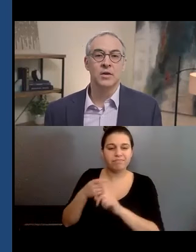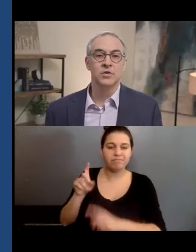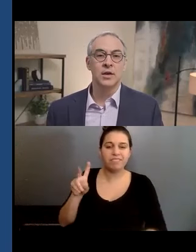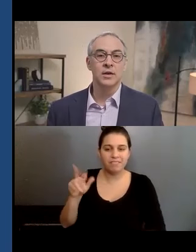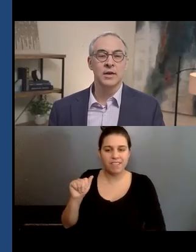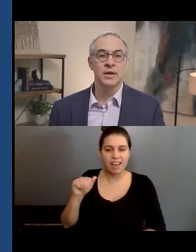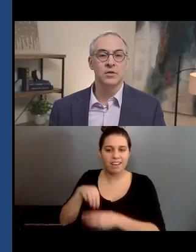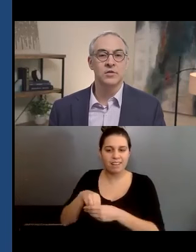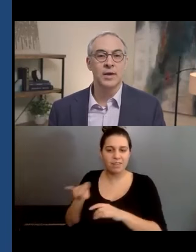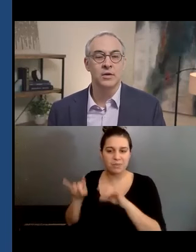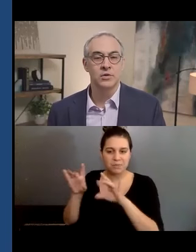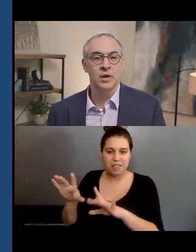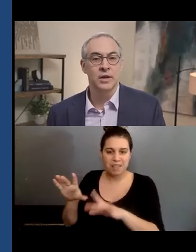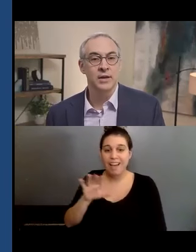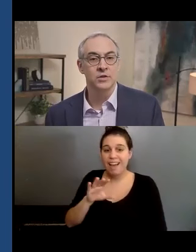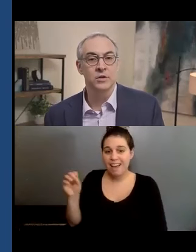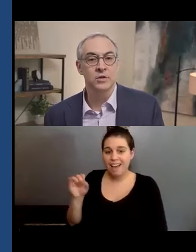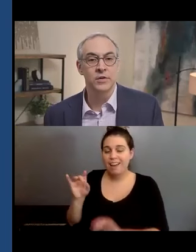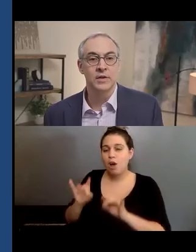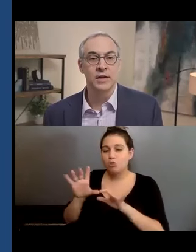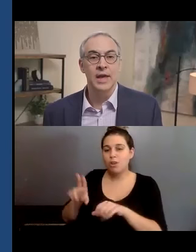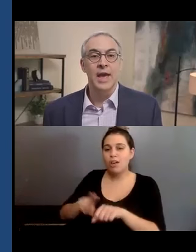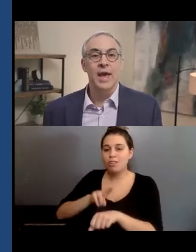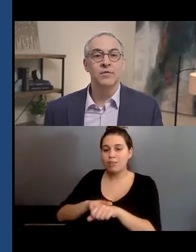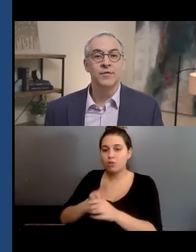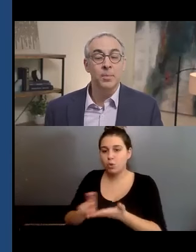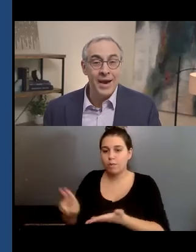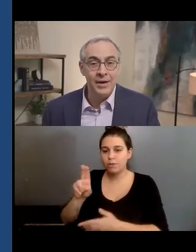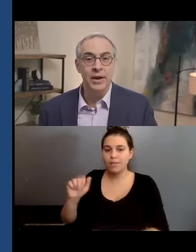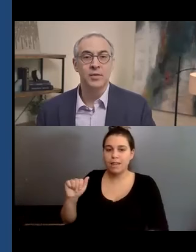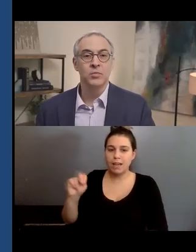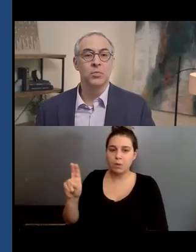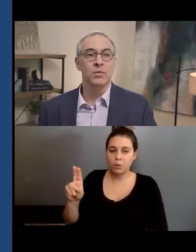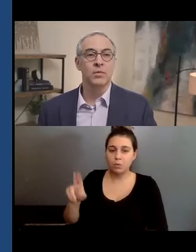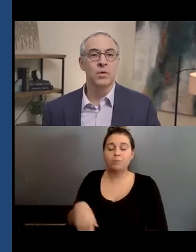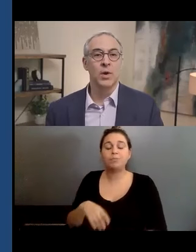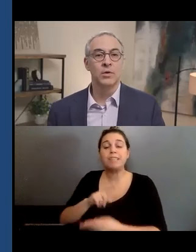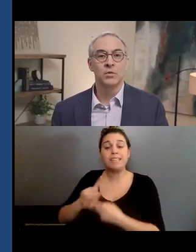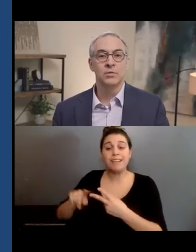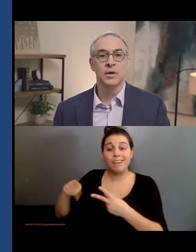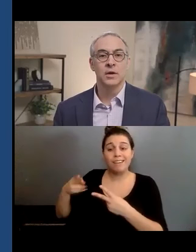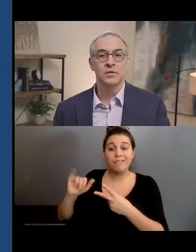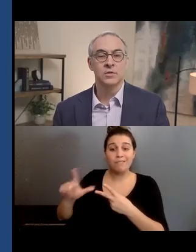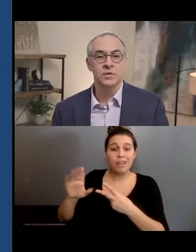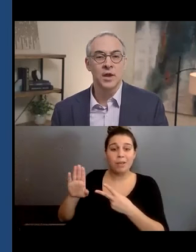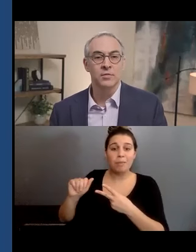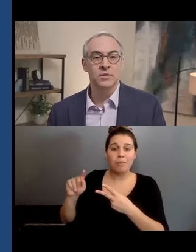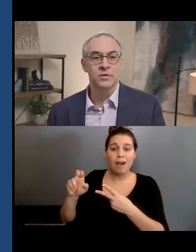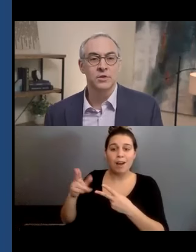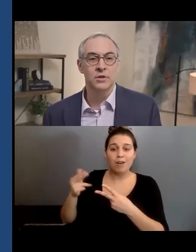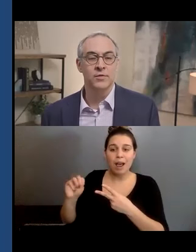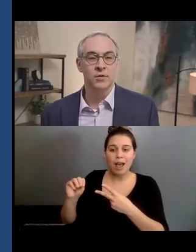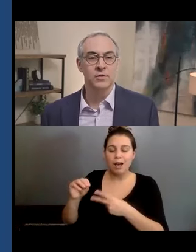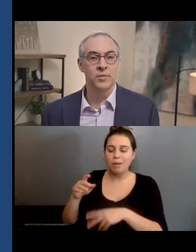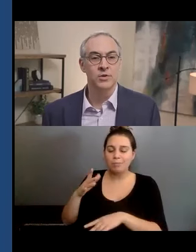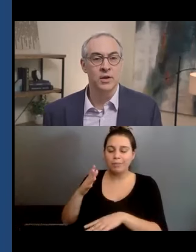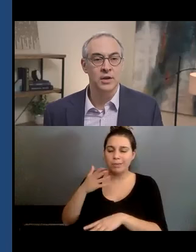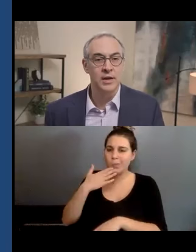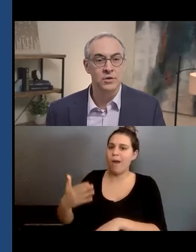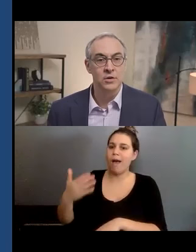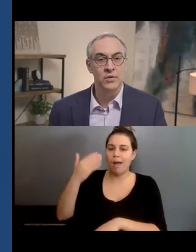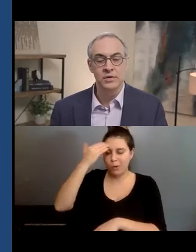in Australia and also at Australia National University, and Phil Batterham, a well-known suicide researcher, also